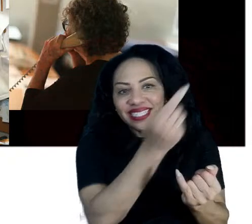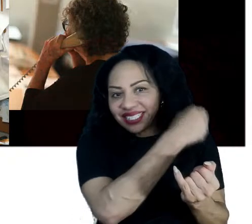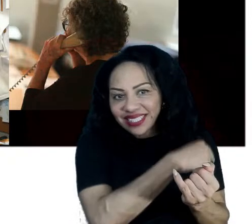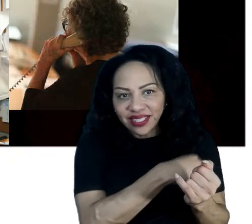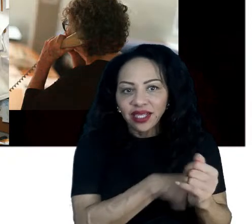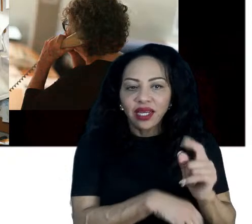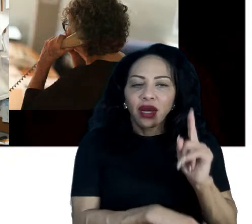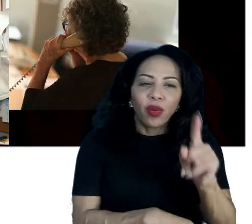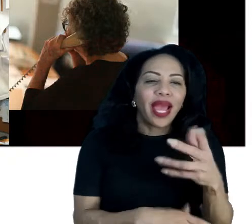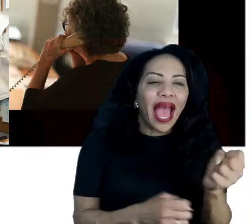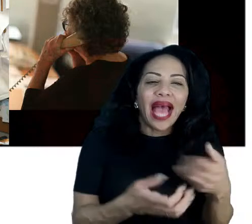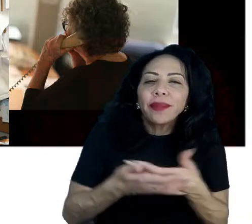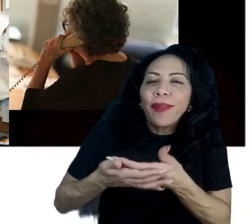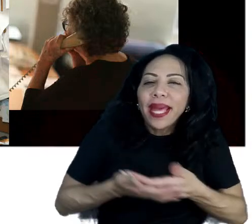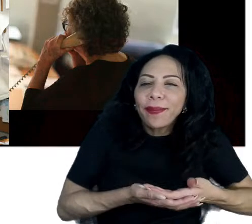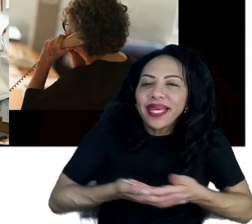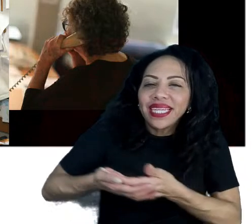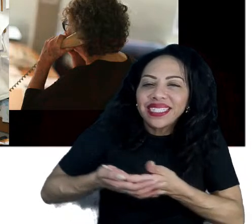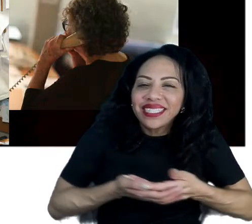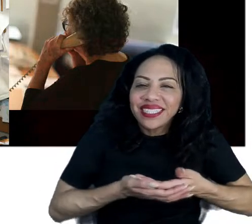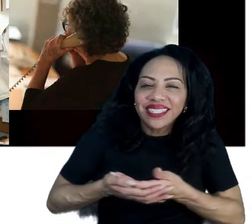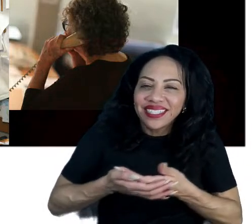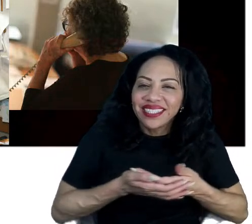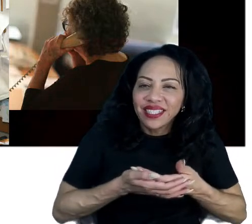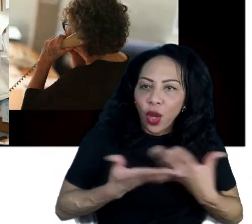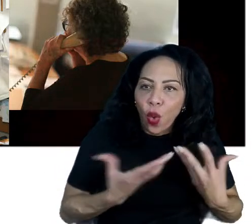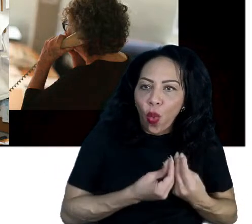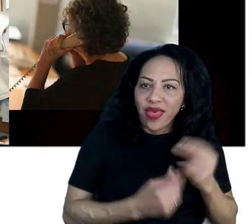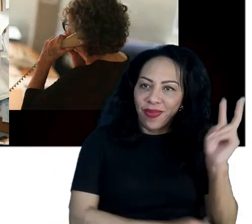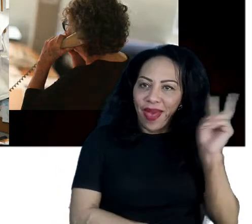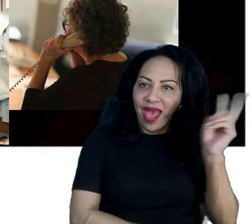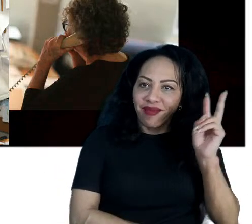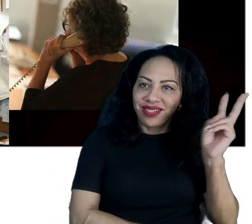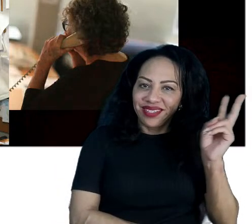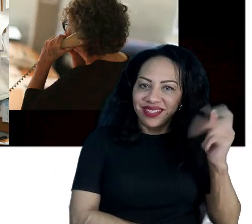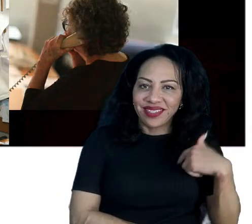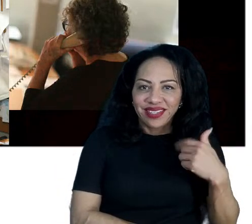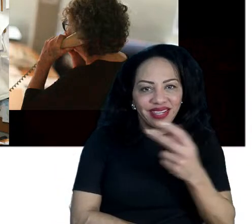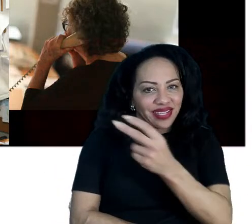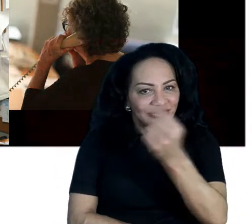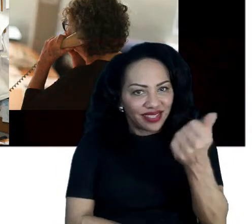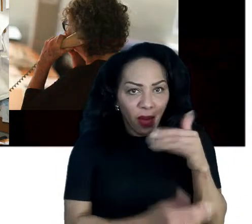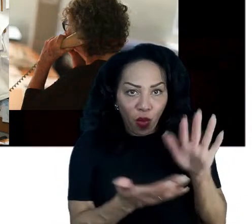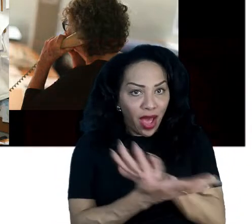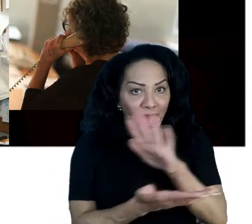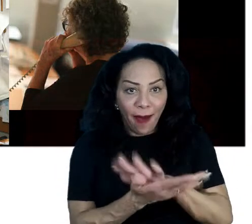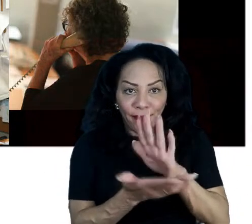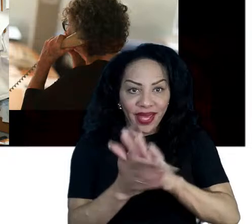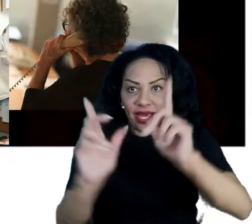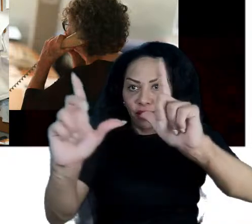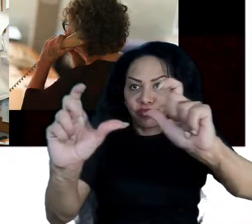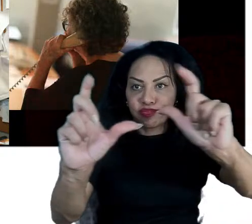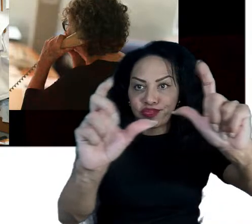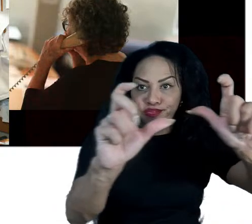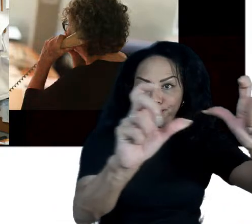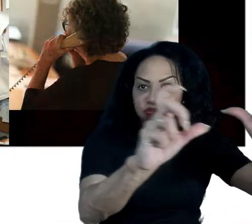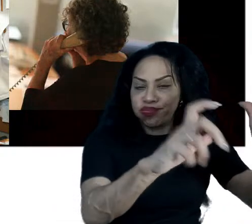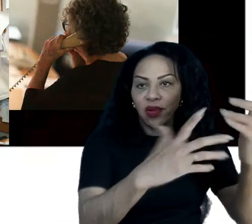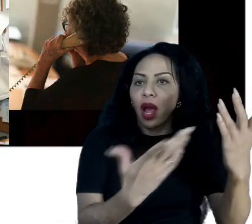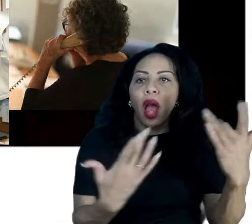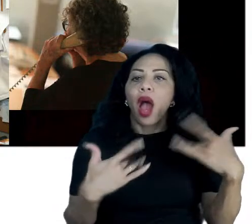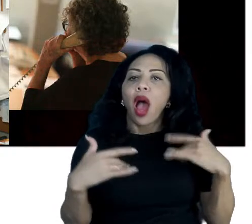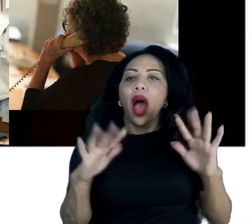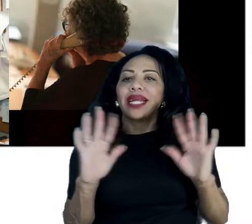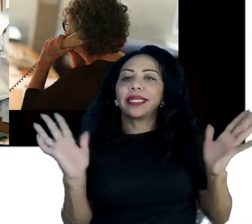parents. I didn't document any of these. These are people who were happy to have their photograph taken, and I didn't want to interrupt the process by kind